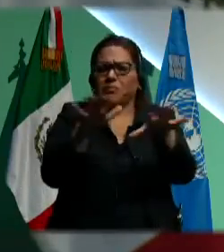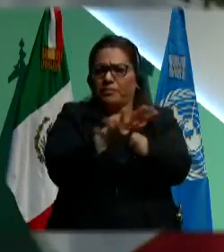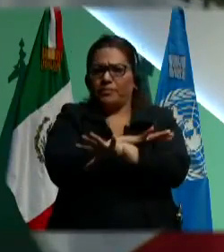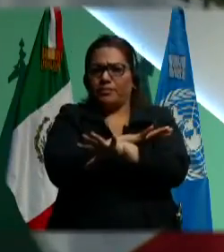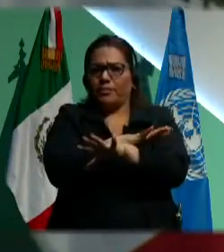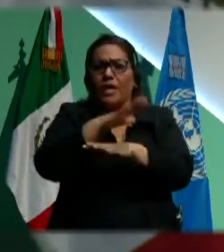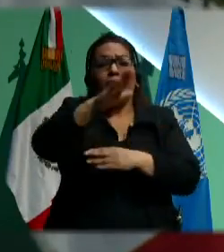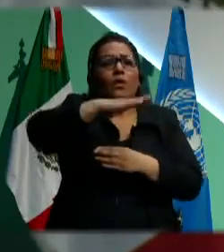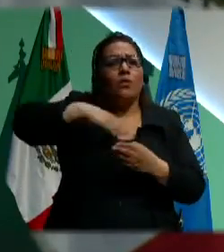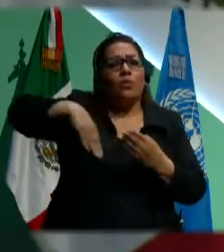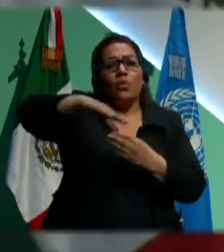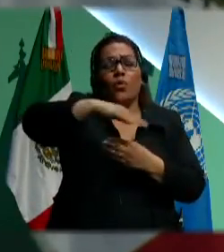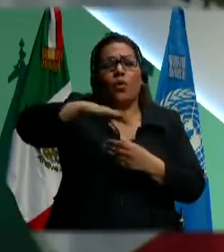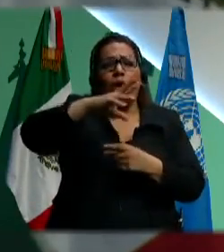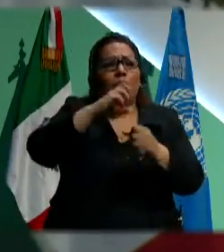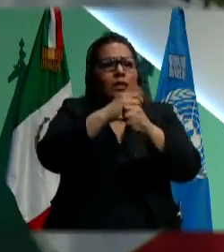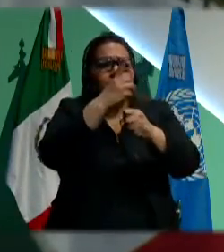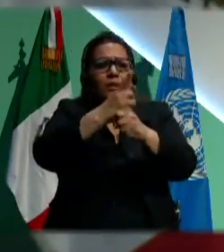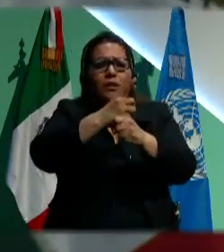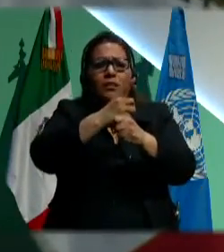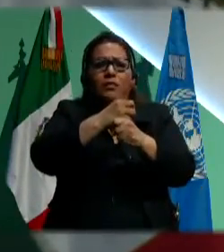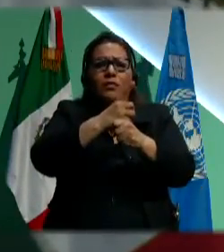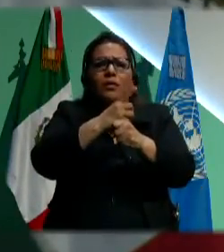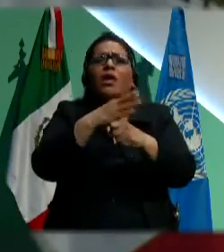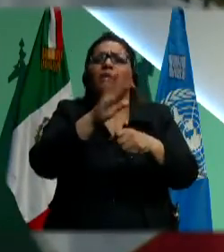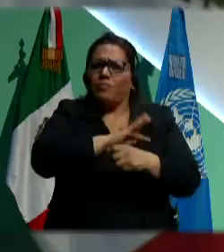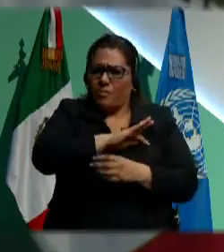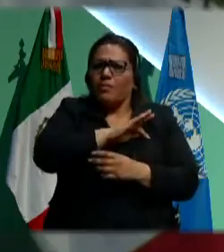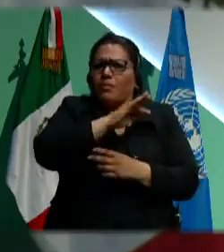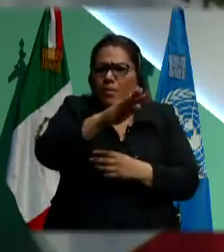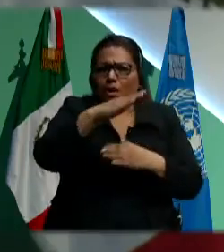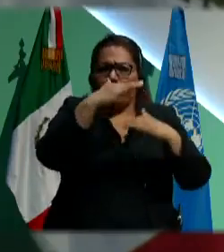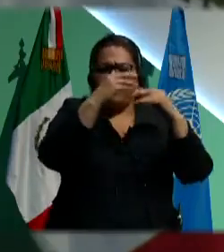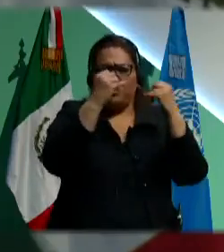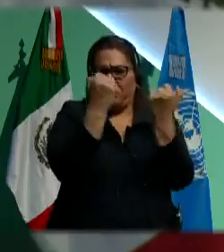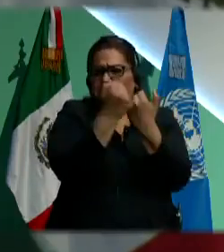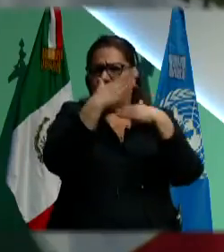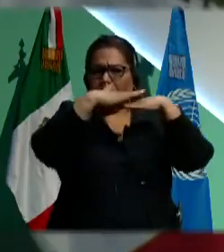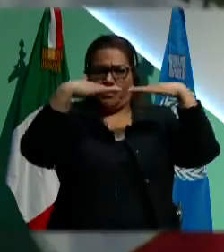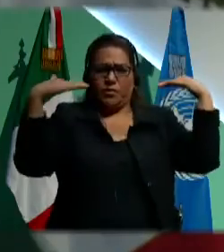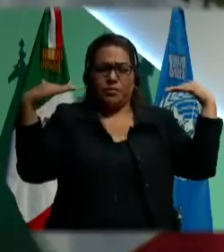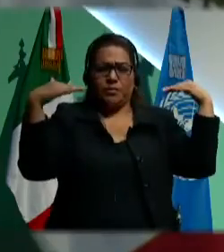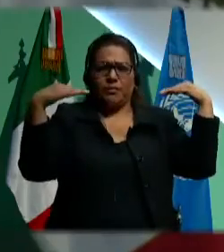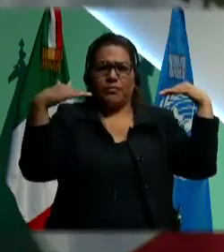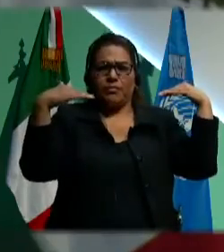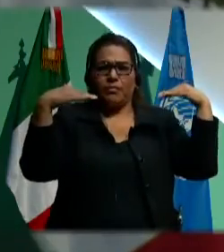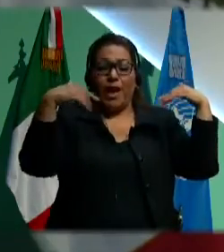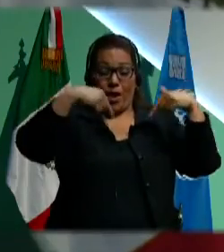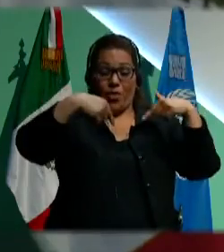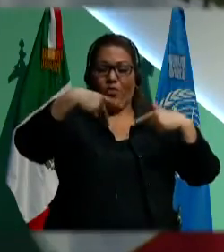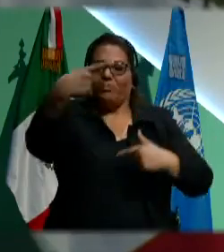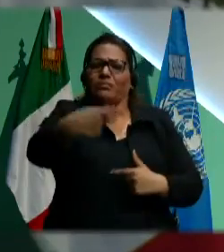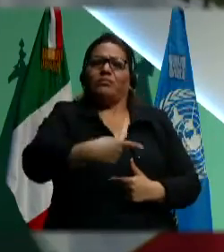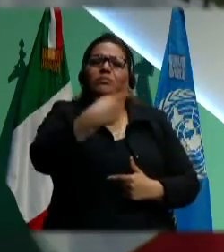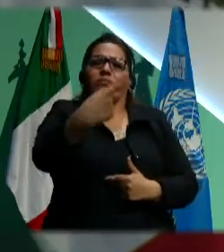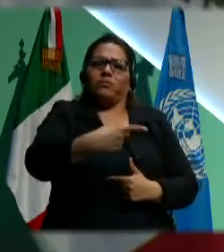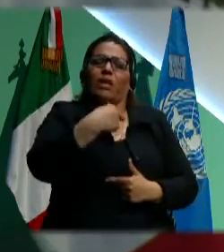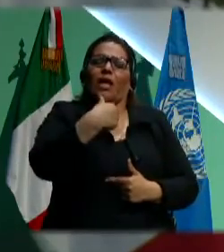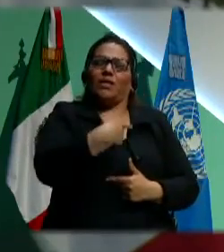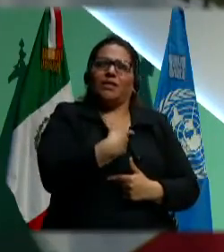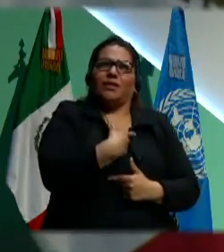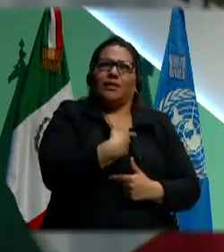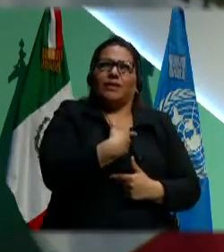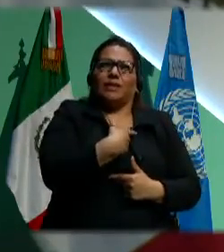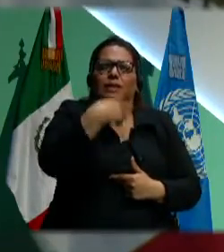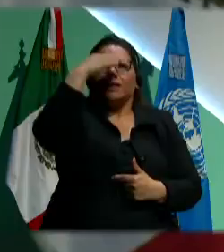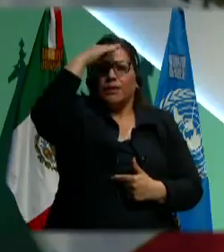With 10 IGFs behind us, we need to ask ourselves how well we have done. Let's take access. Over